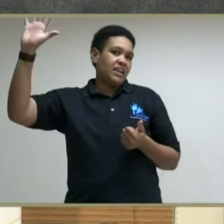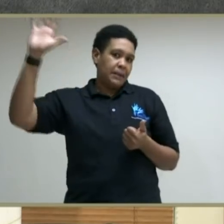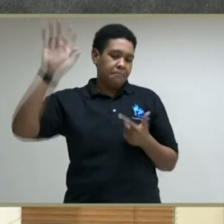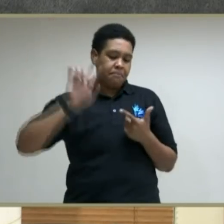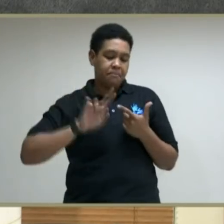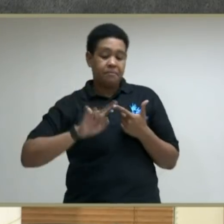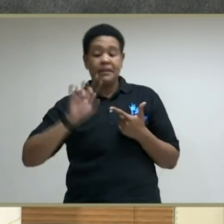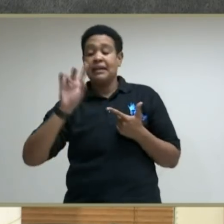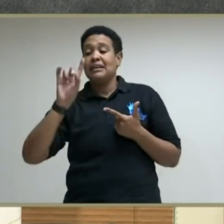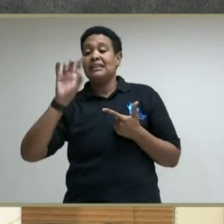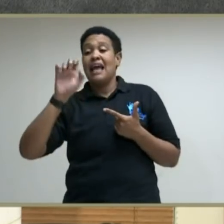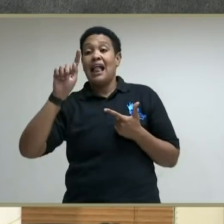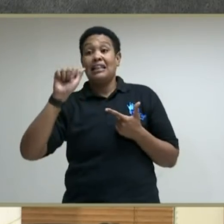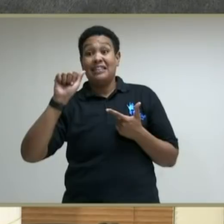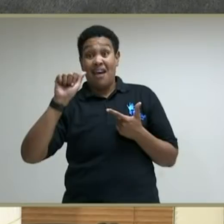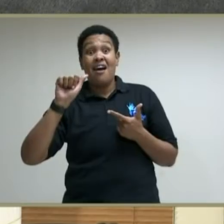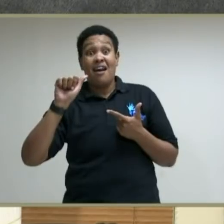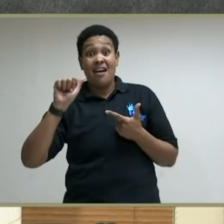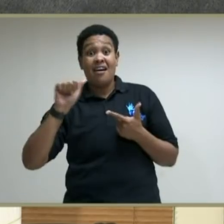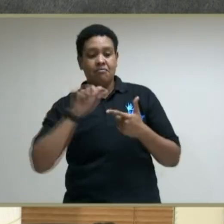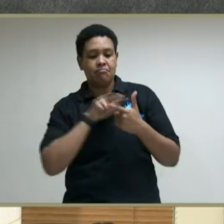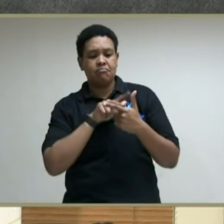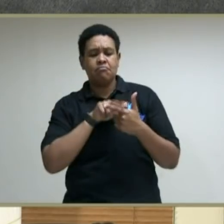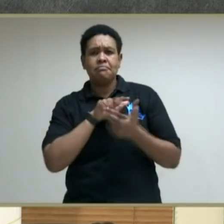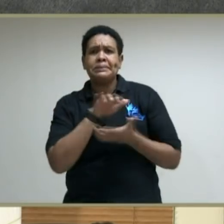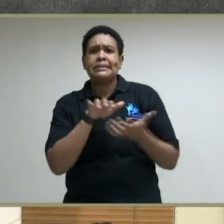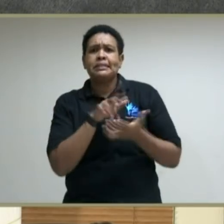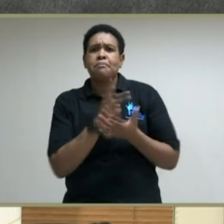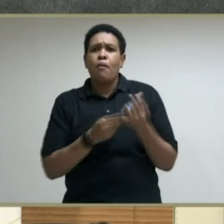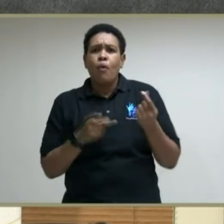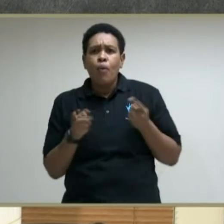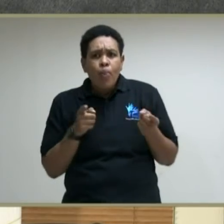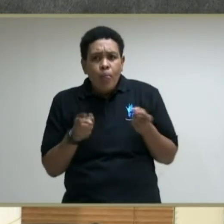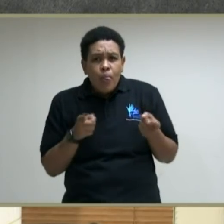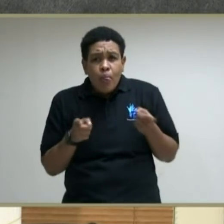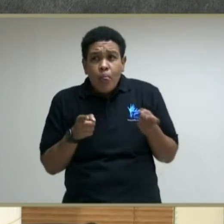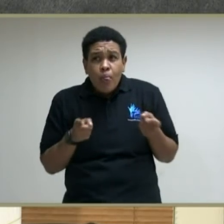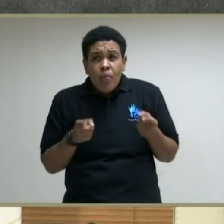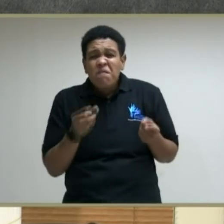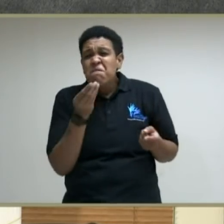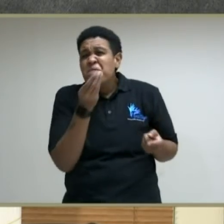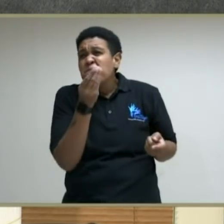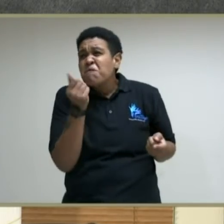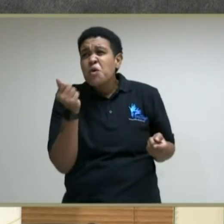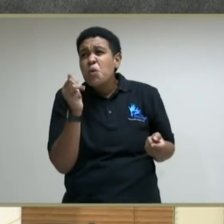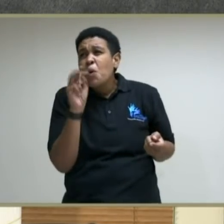the delta variant among those samples. Very few of the mu